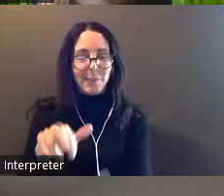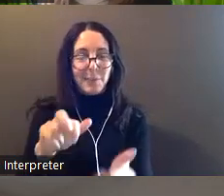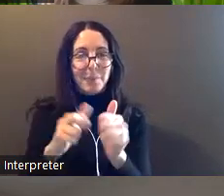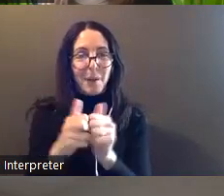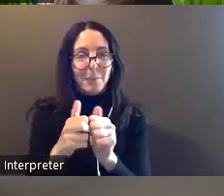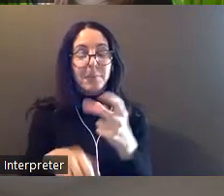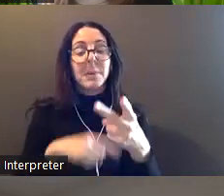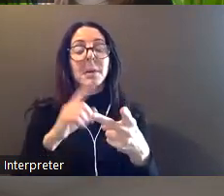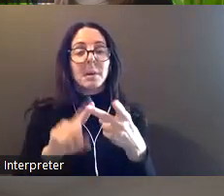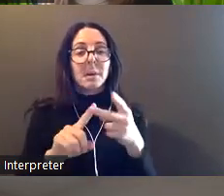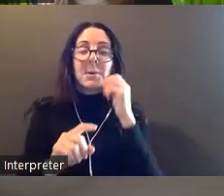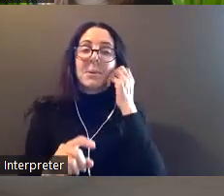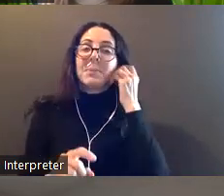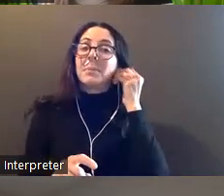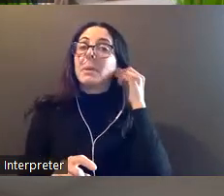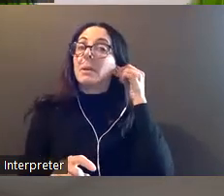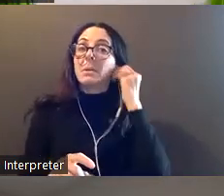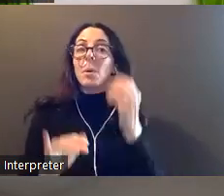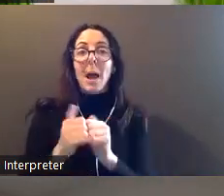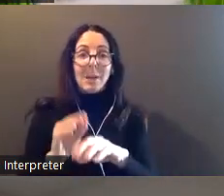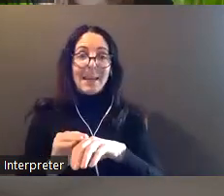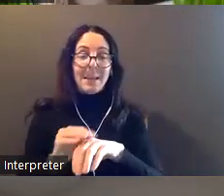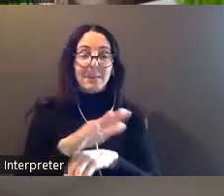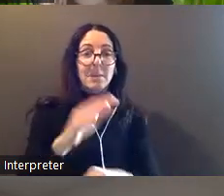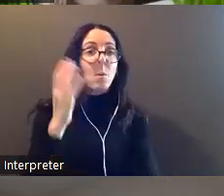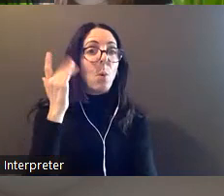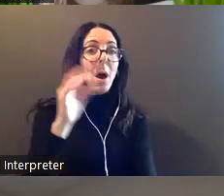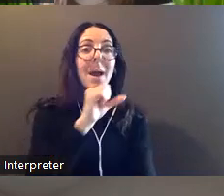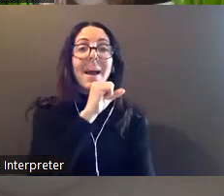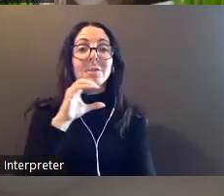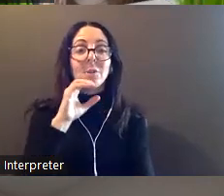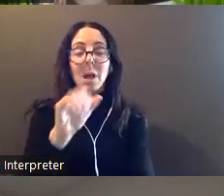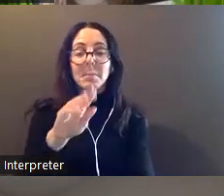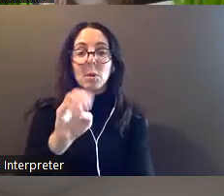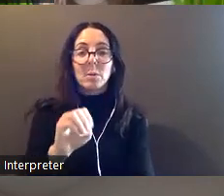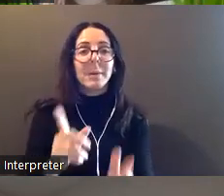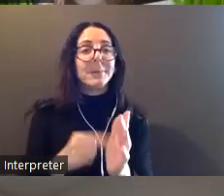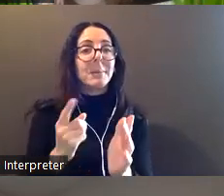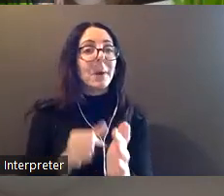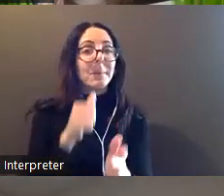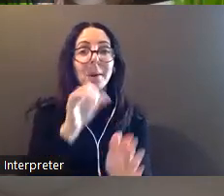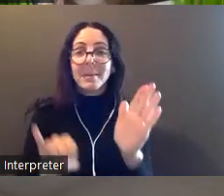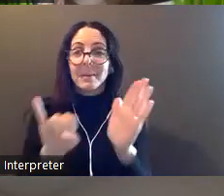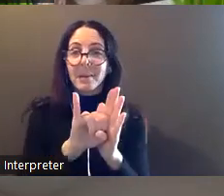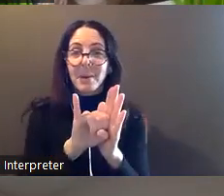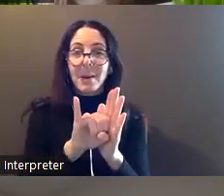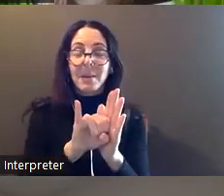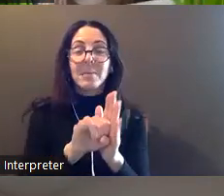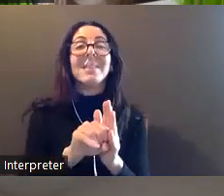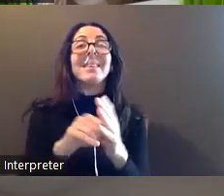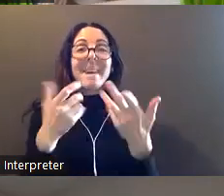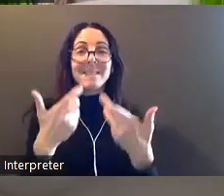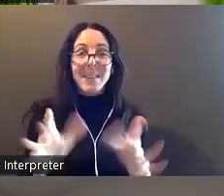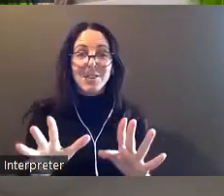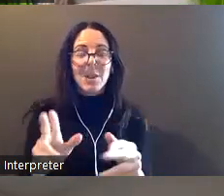the effects these causes have on why elder abuse is not always being identified, and then sorted them into